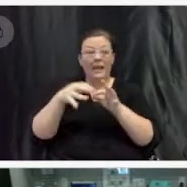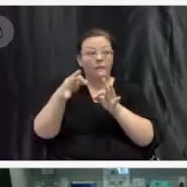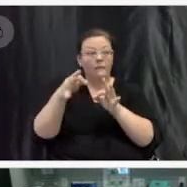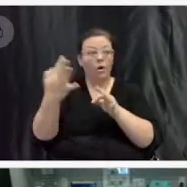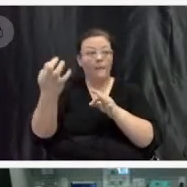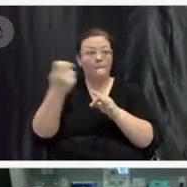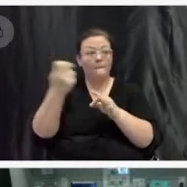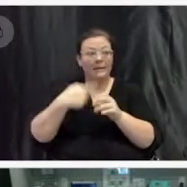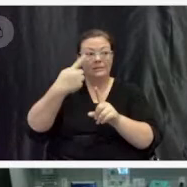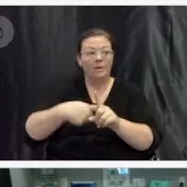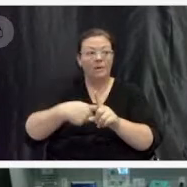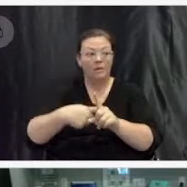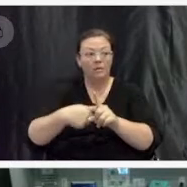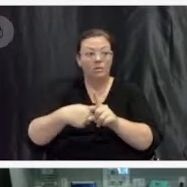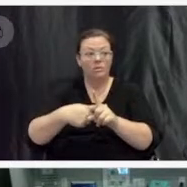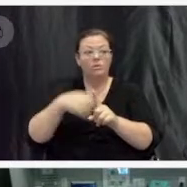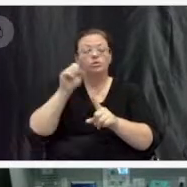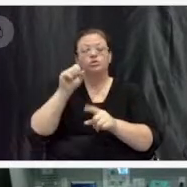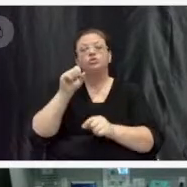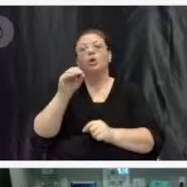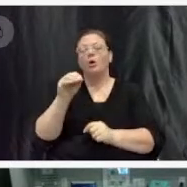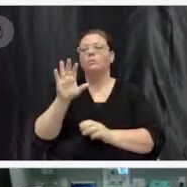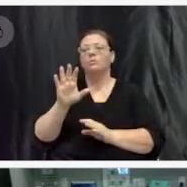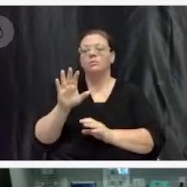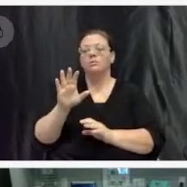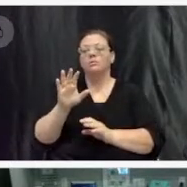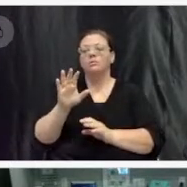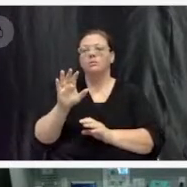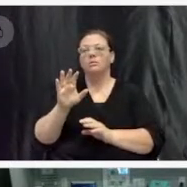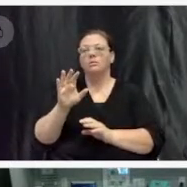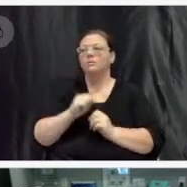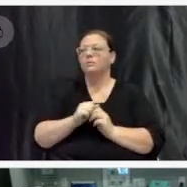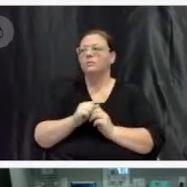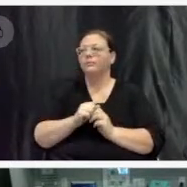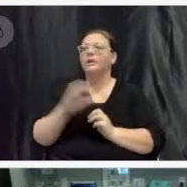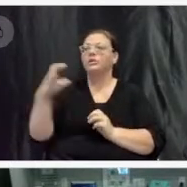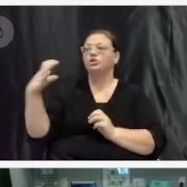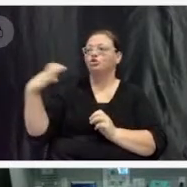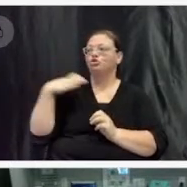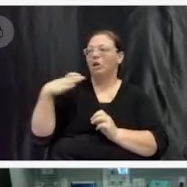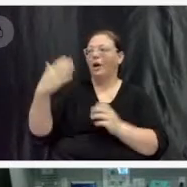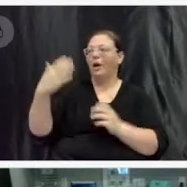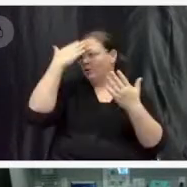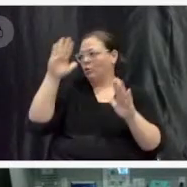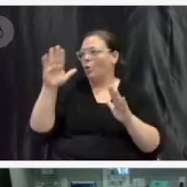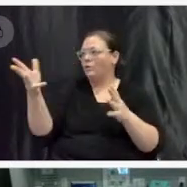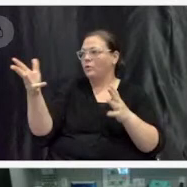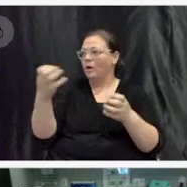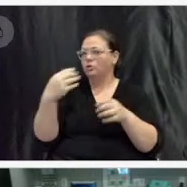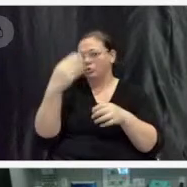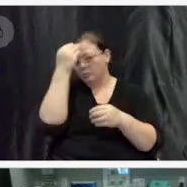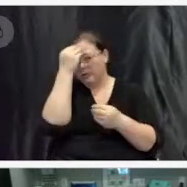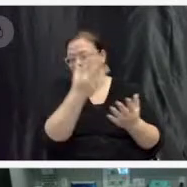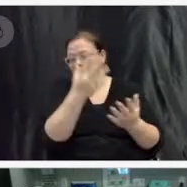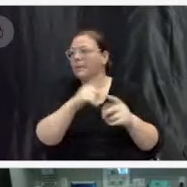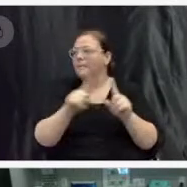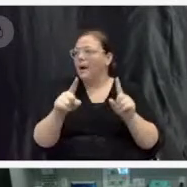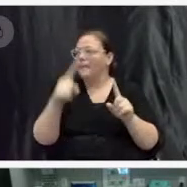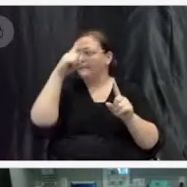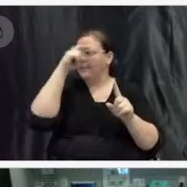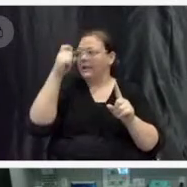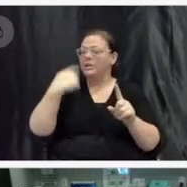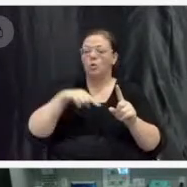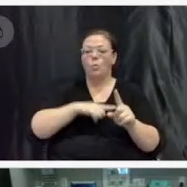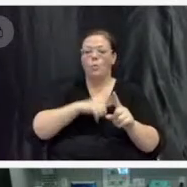Yeah, and so if I'm going to, Chair, I don't know if you want to share this with them, but since we